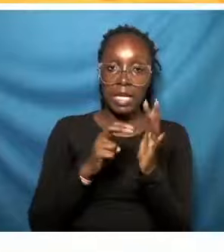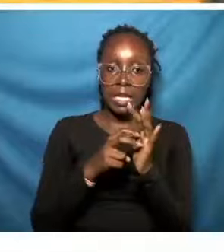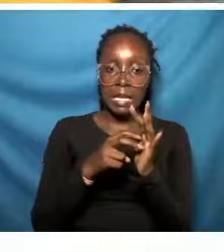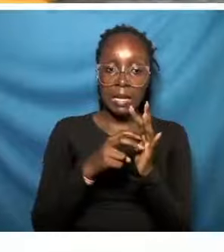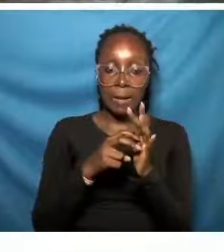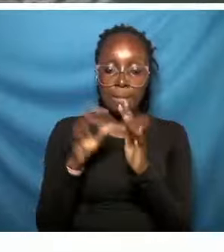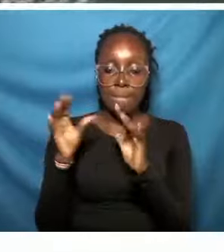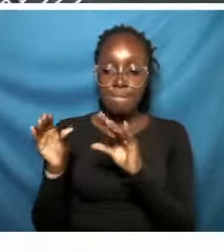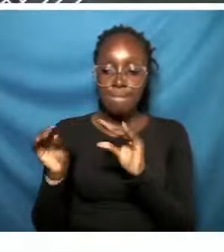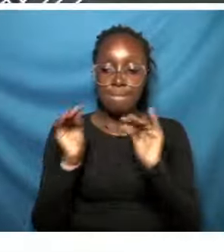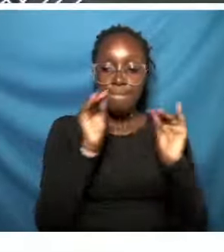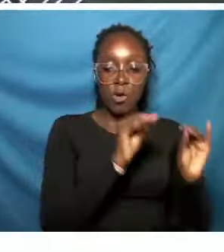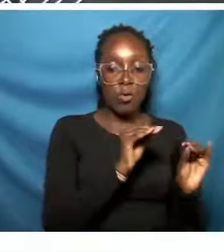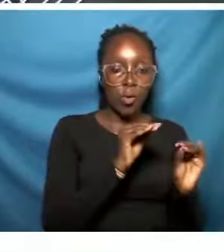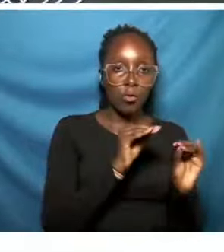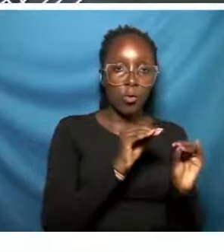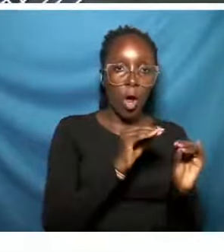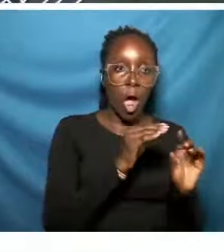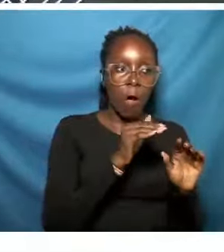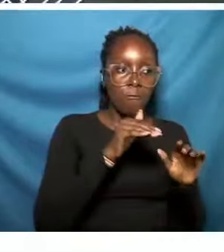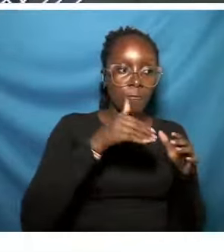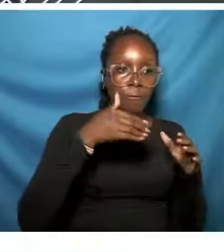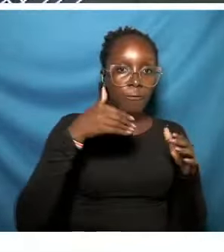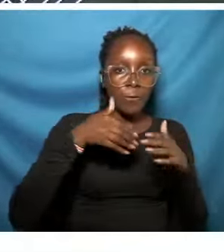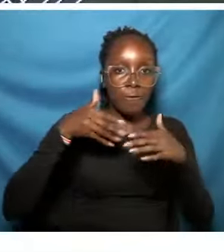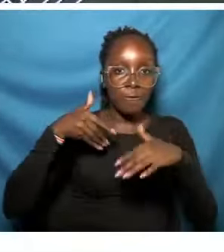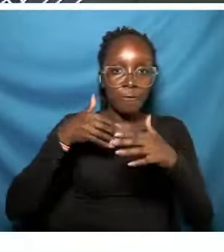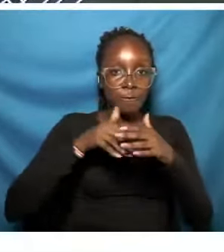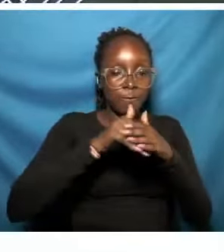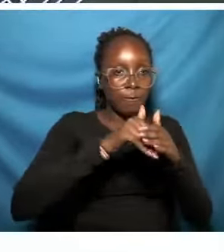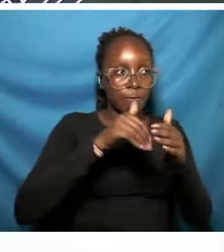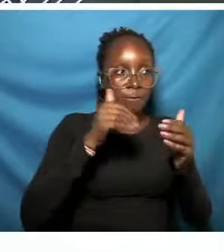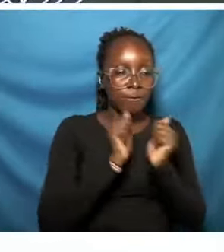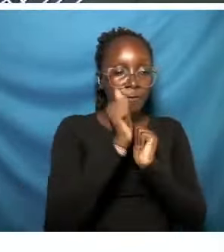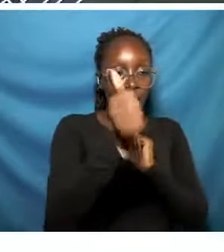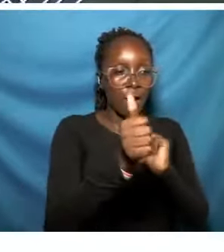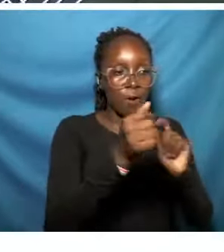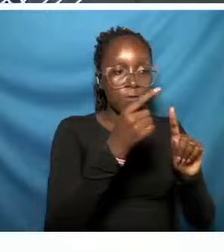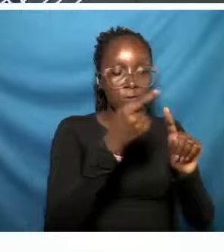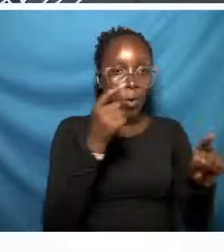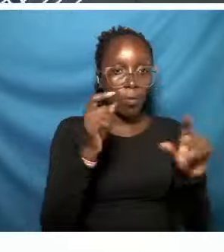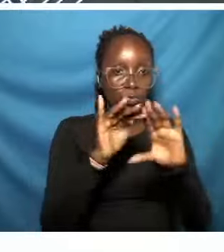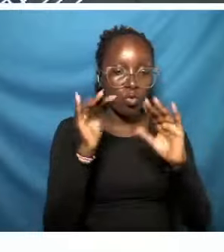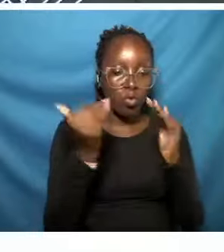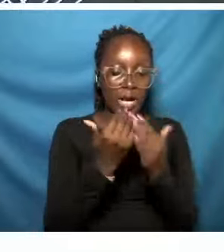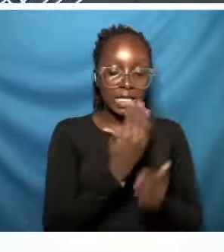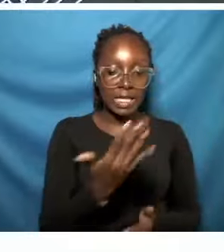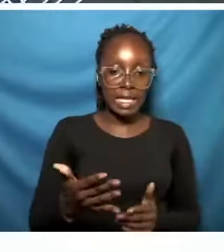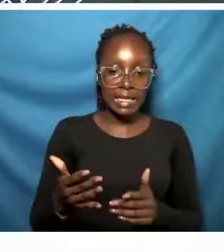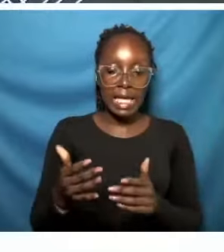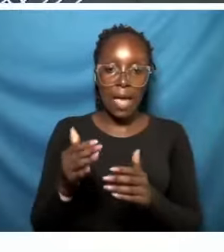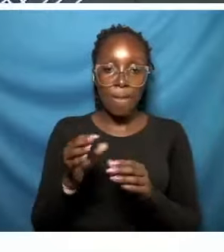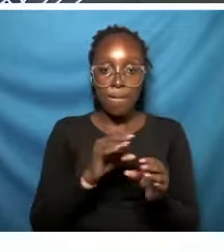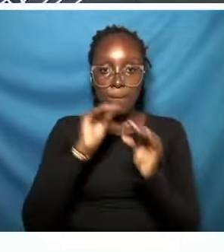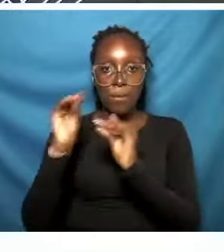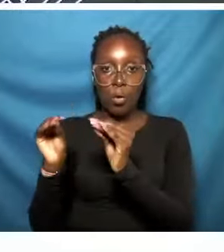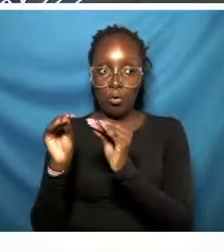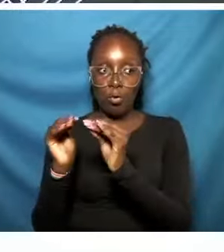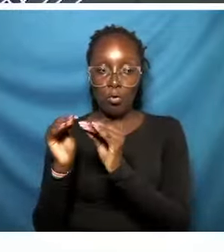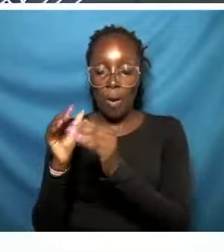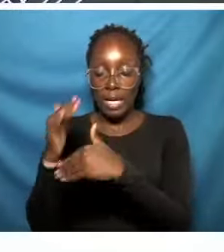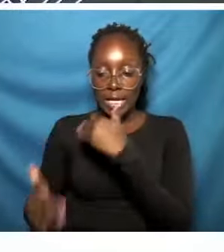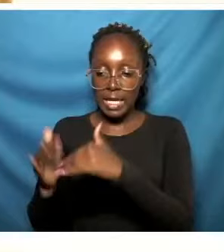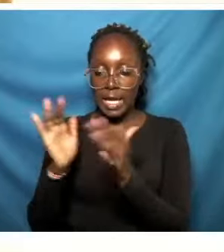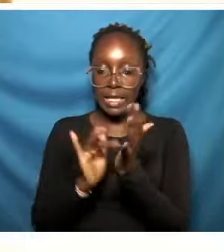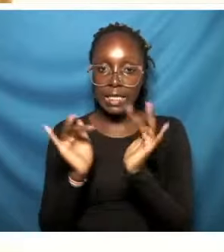my cultural bondages or from servitude of Satan, and I'm taking the side of Jesus. So that is what it means. When you get